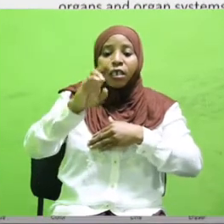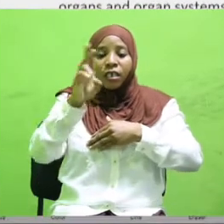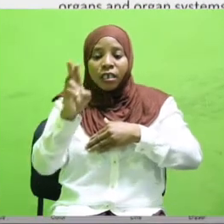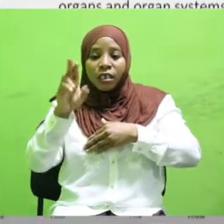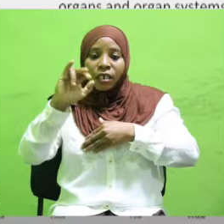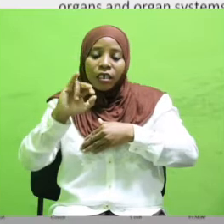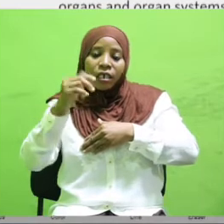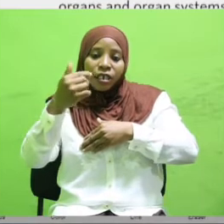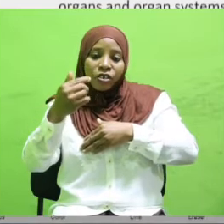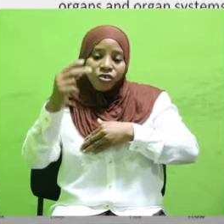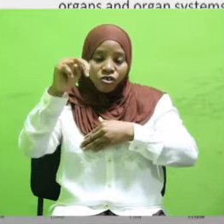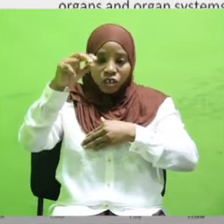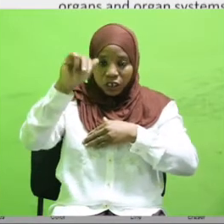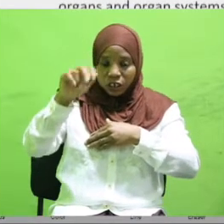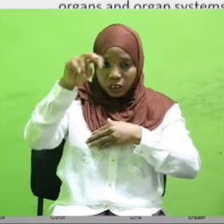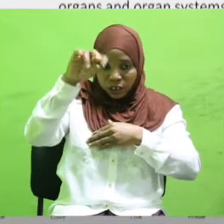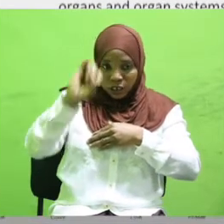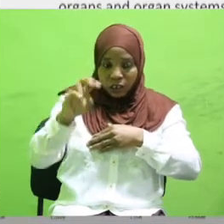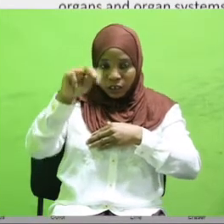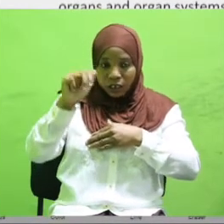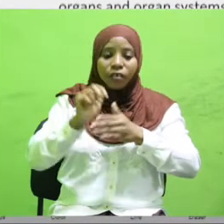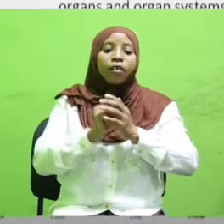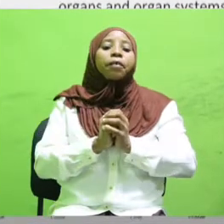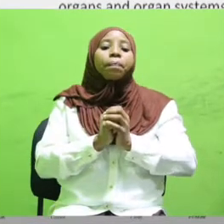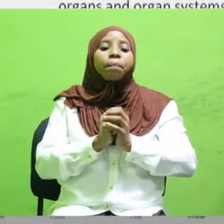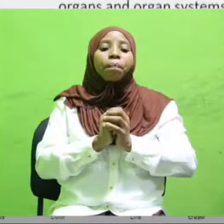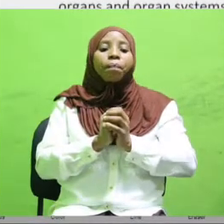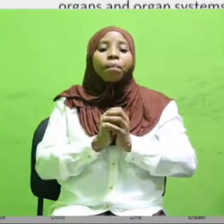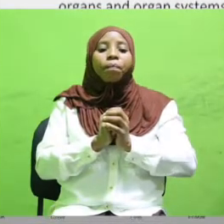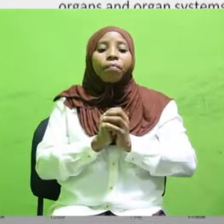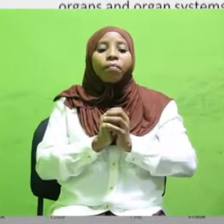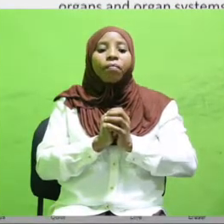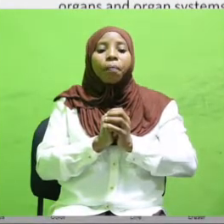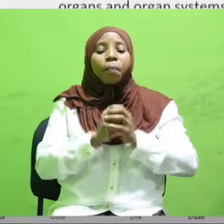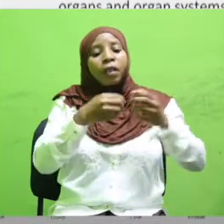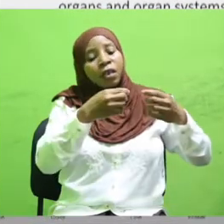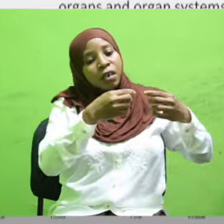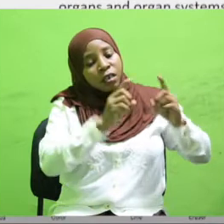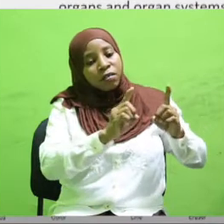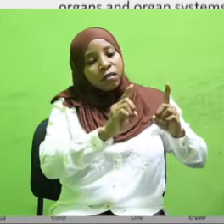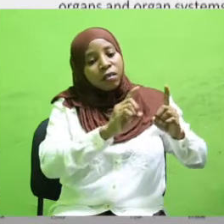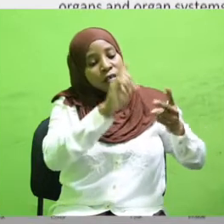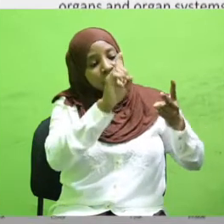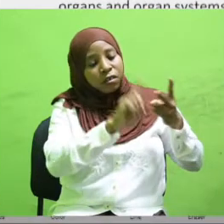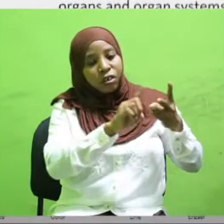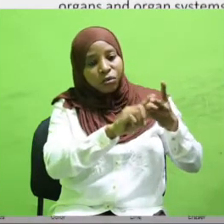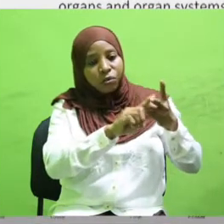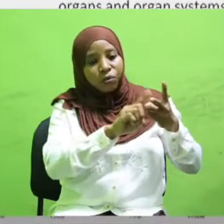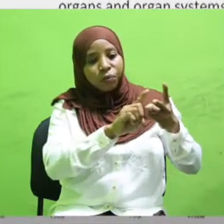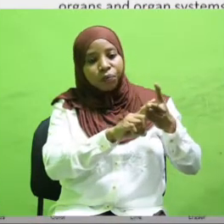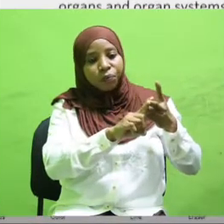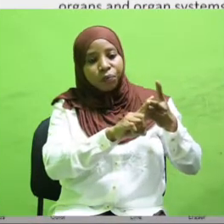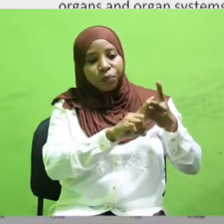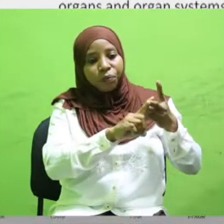plants is made up of cellulose. Moving on, they are autotrophic. So members